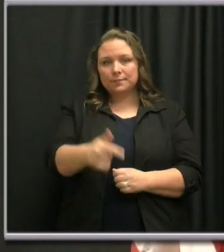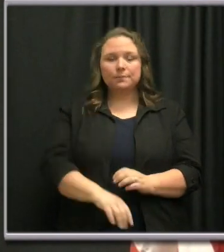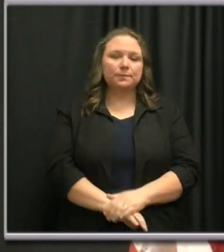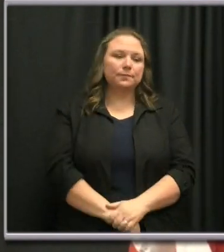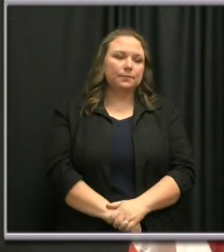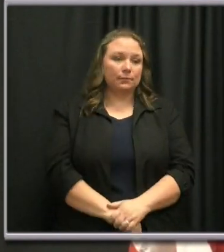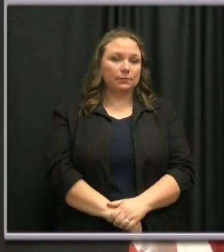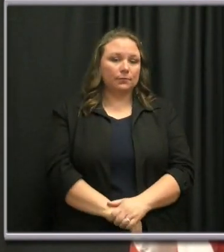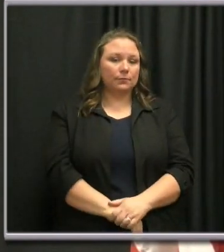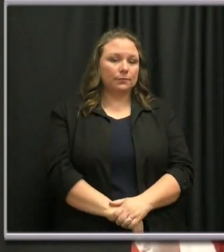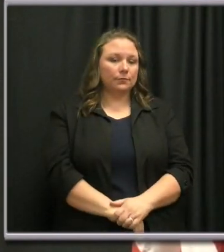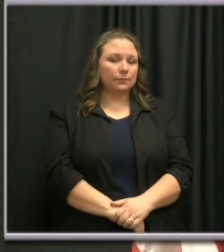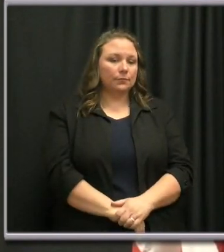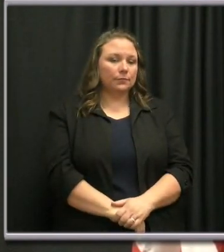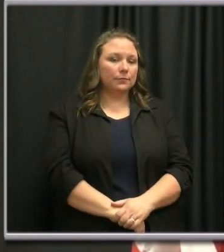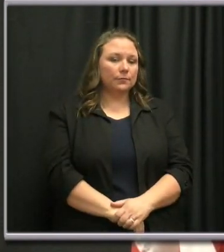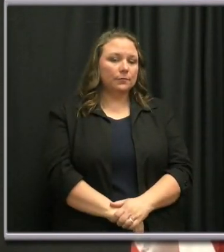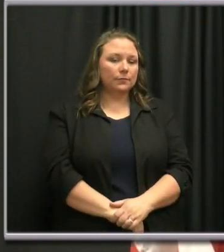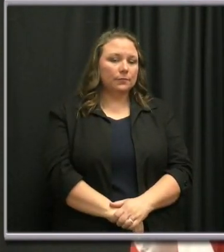Hey, thank you.